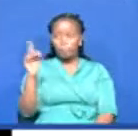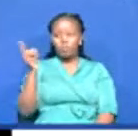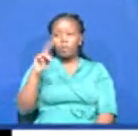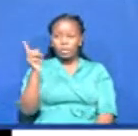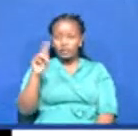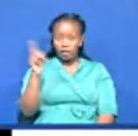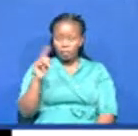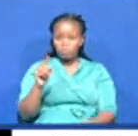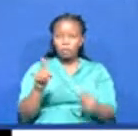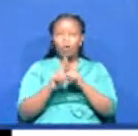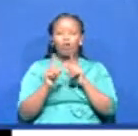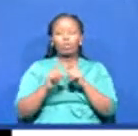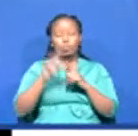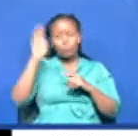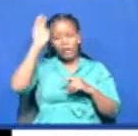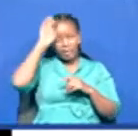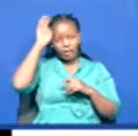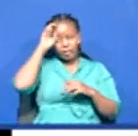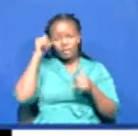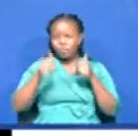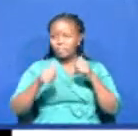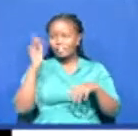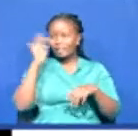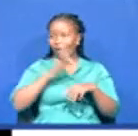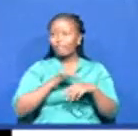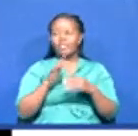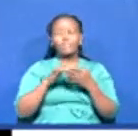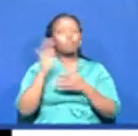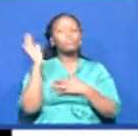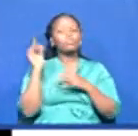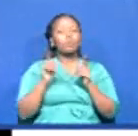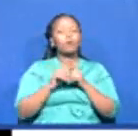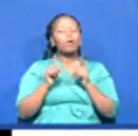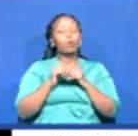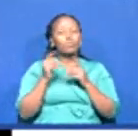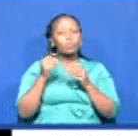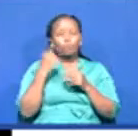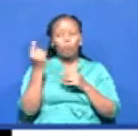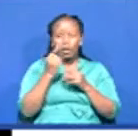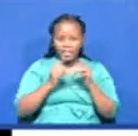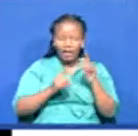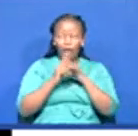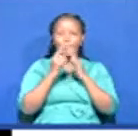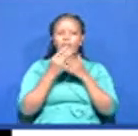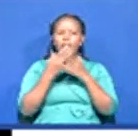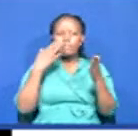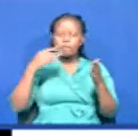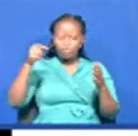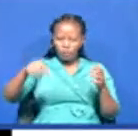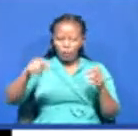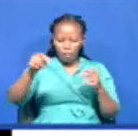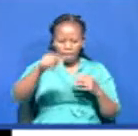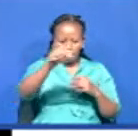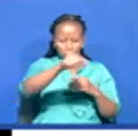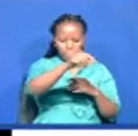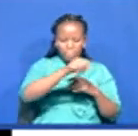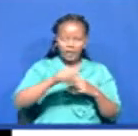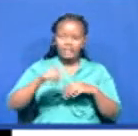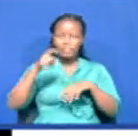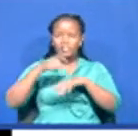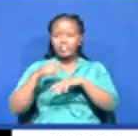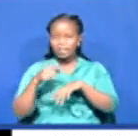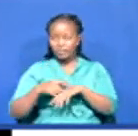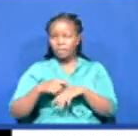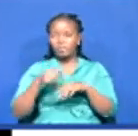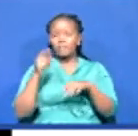lot by this trade, and it comes just before the planting season. Just before the planting season is when now these people are rampant, and then they go